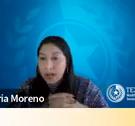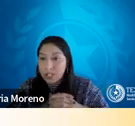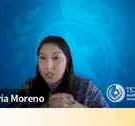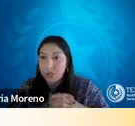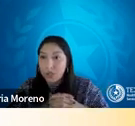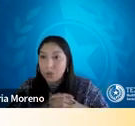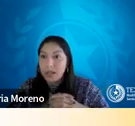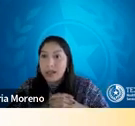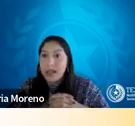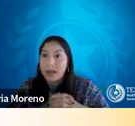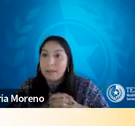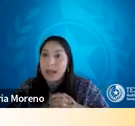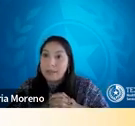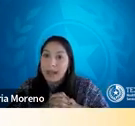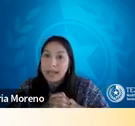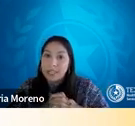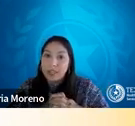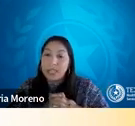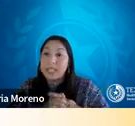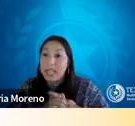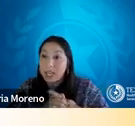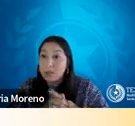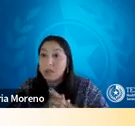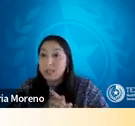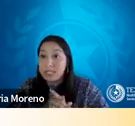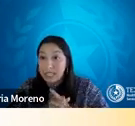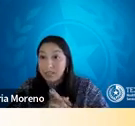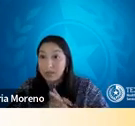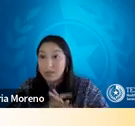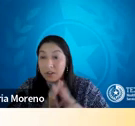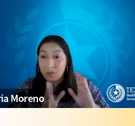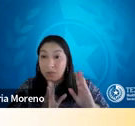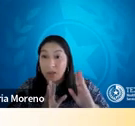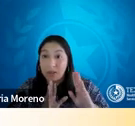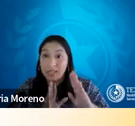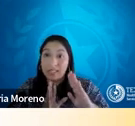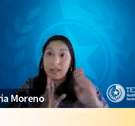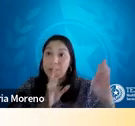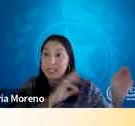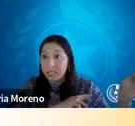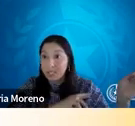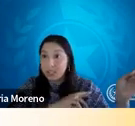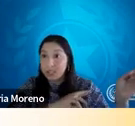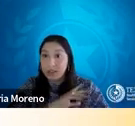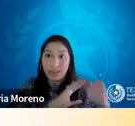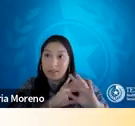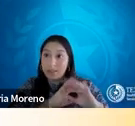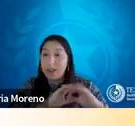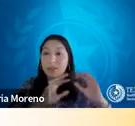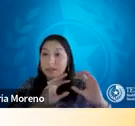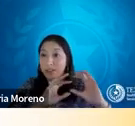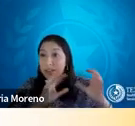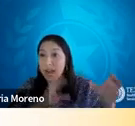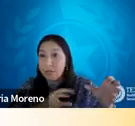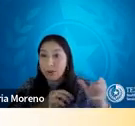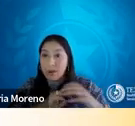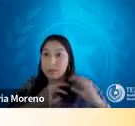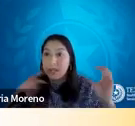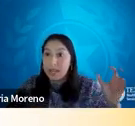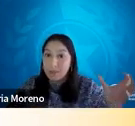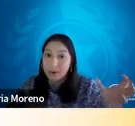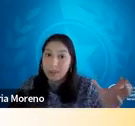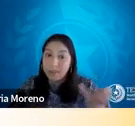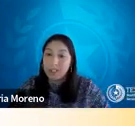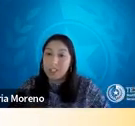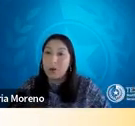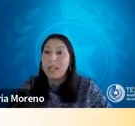are required to abide by to continue to receive those federal block grants that we discussed earlier that not only fund our programs,